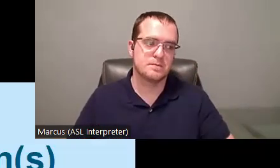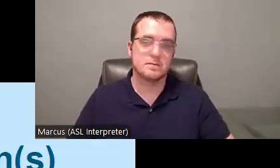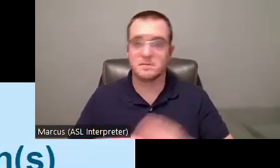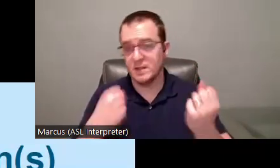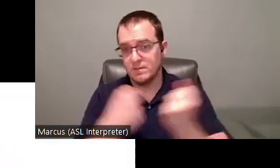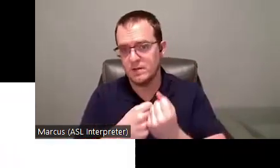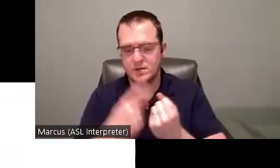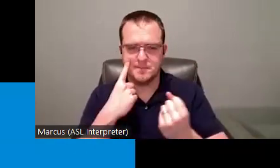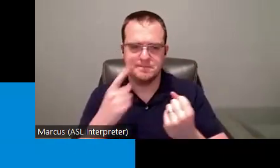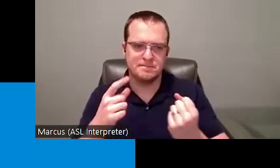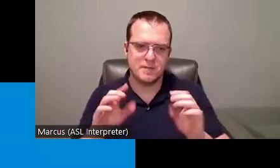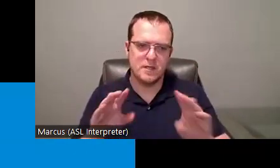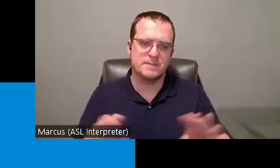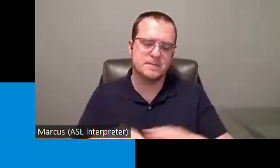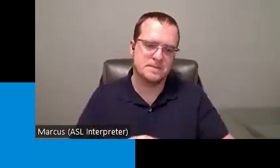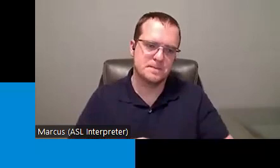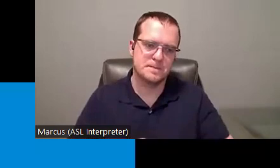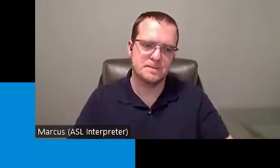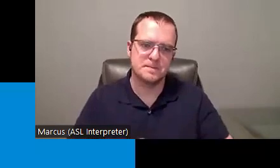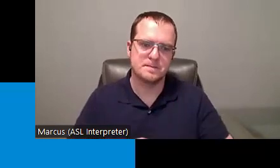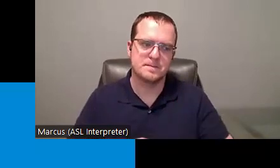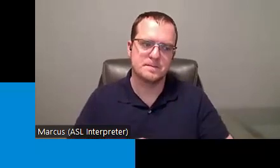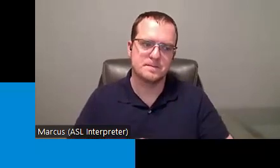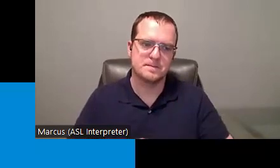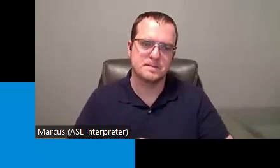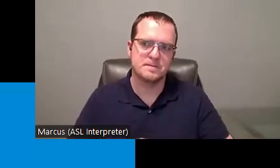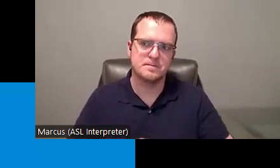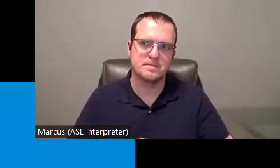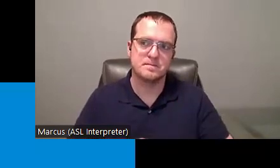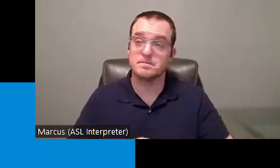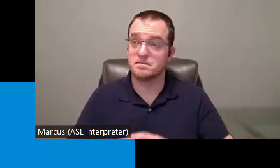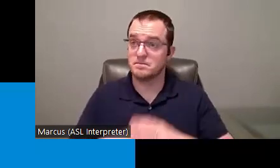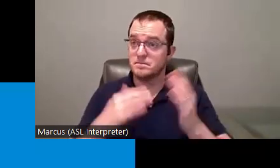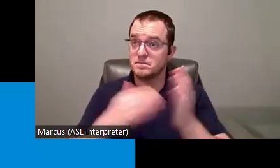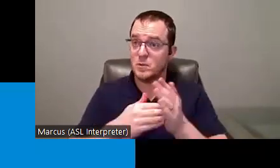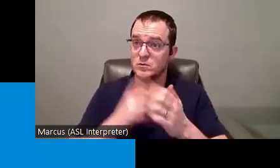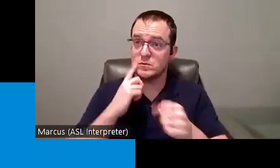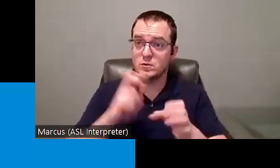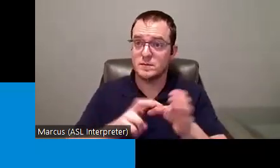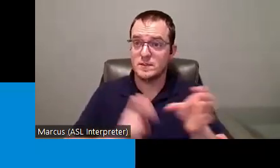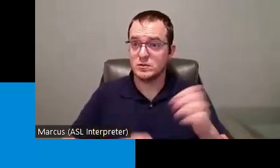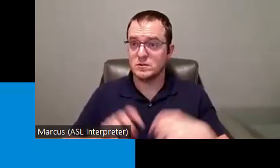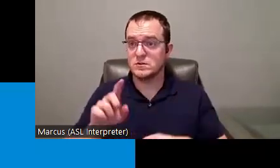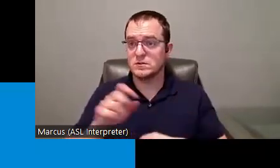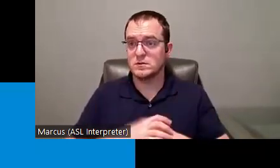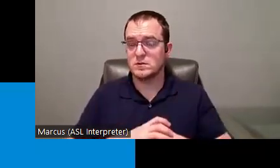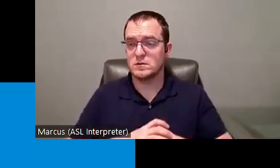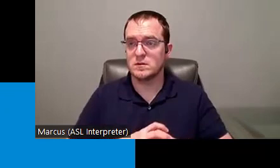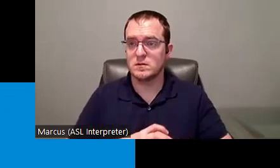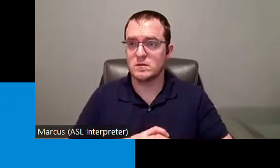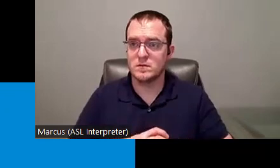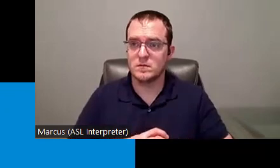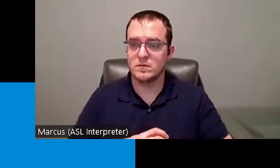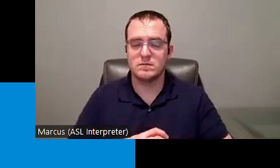favor? Aye. Aye. Any opposed or abstentions? Wonderful. The